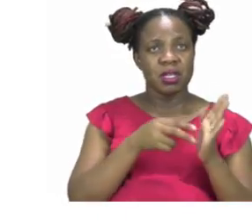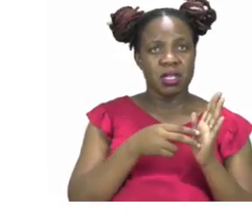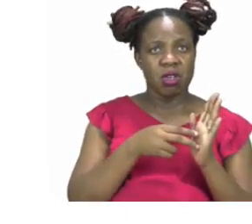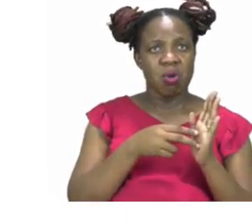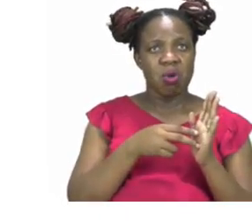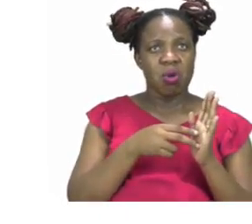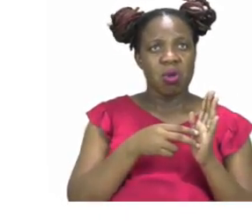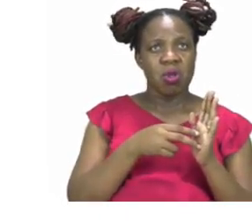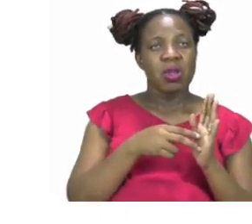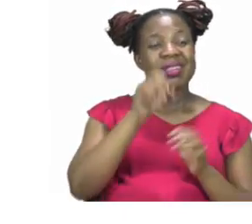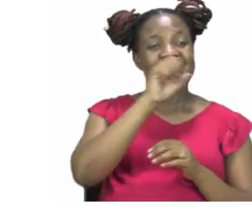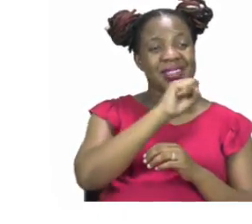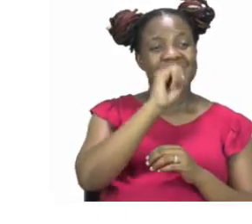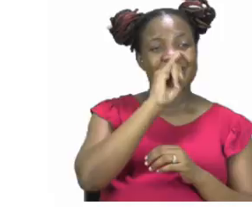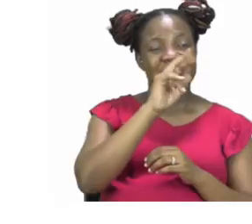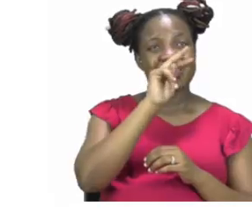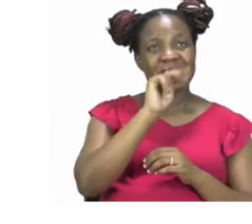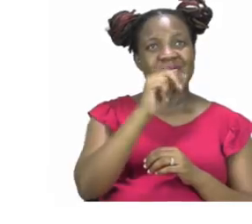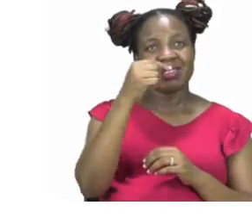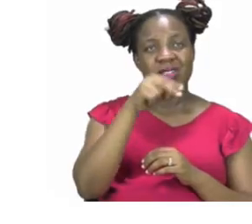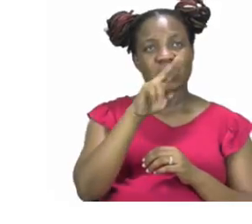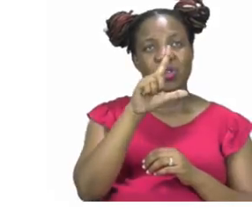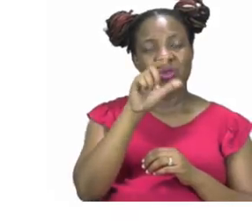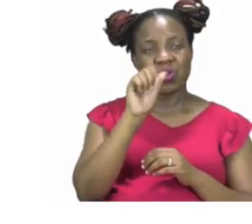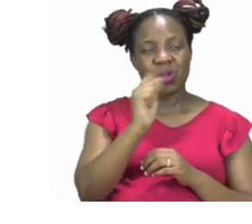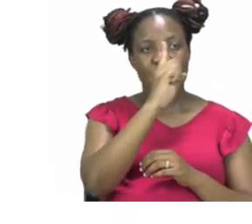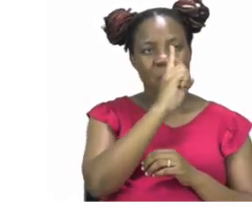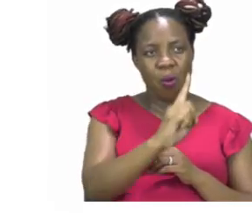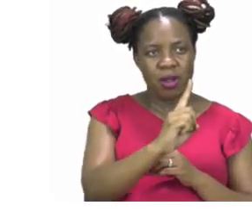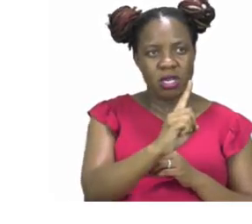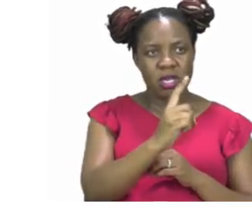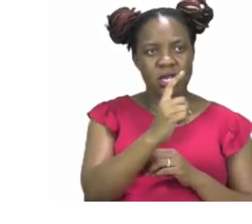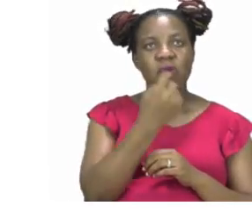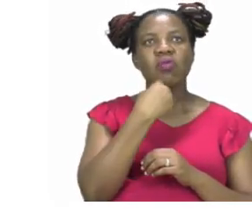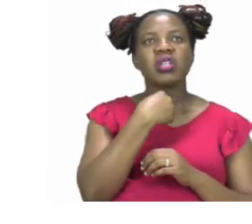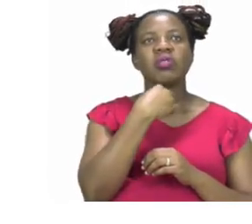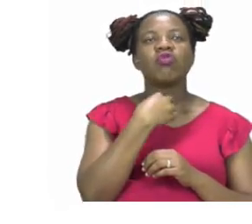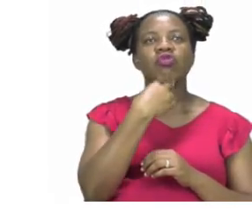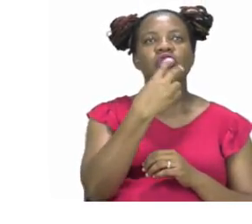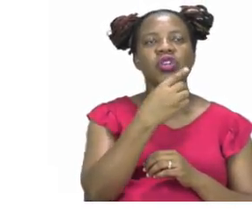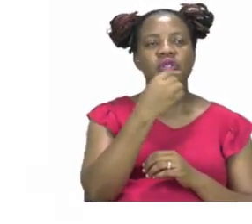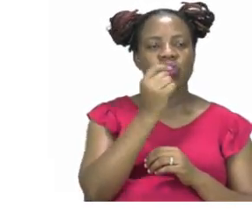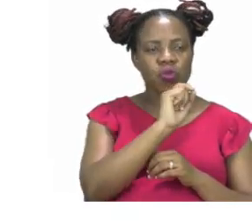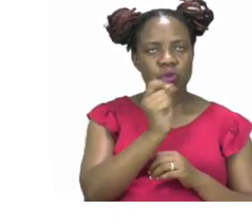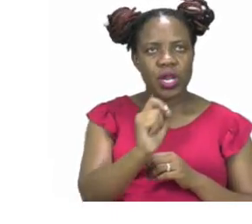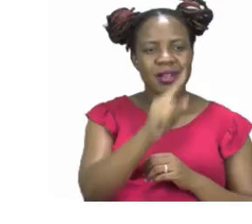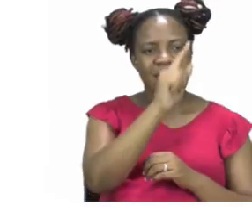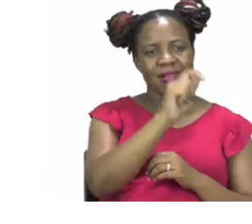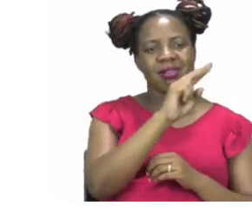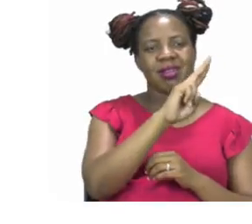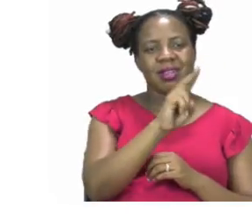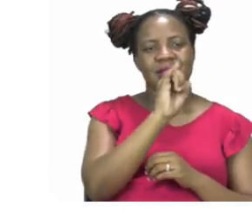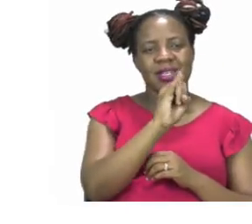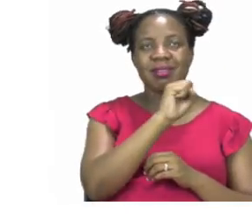about the singular verb, we say this. Now on the board, I wrote the sentence. So remember